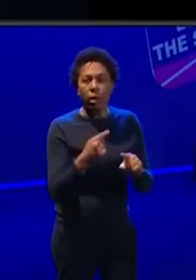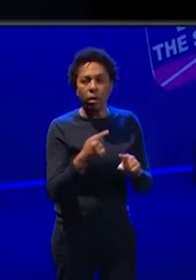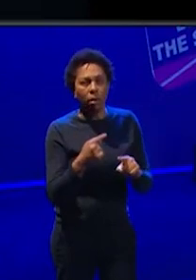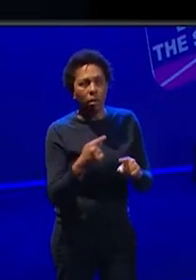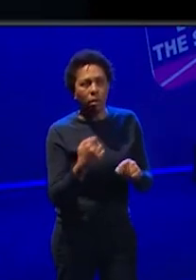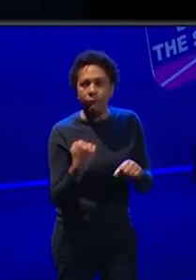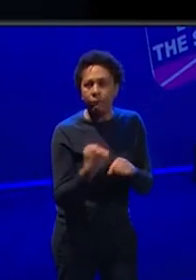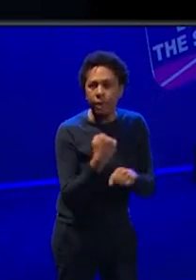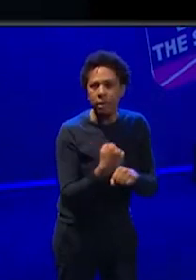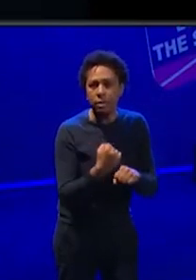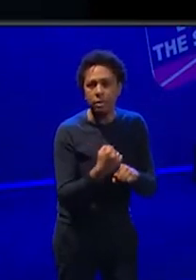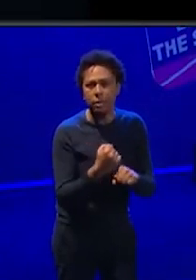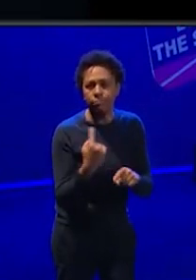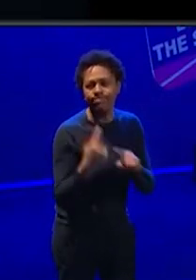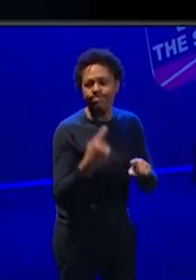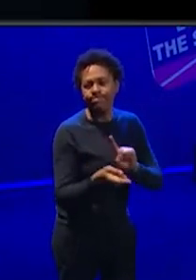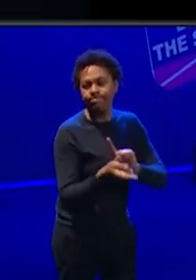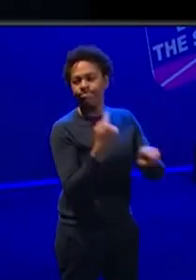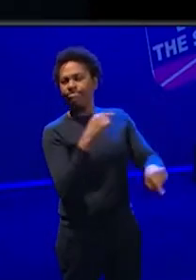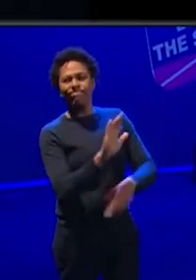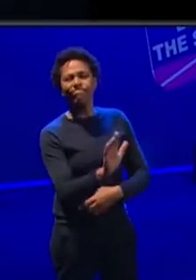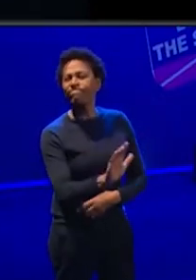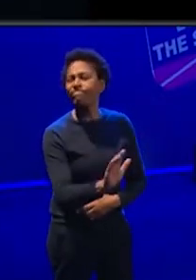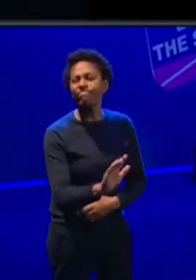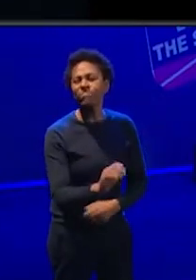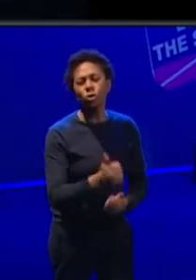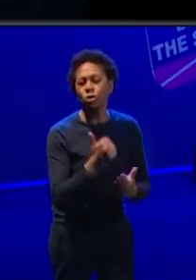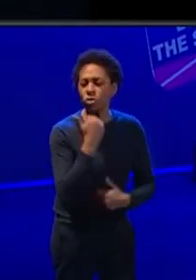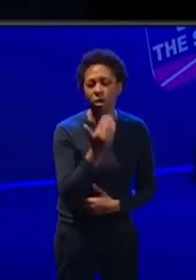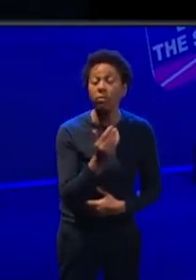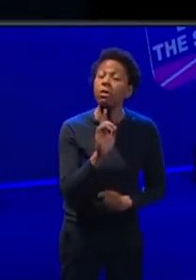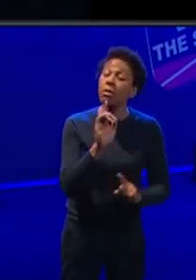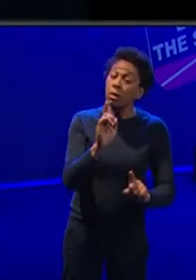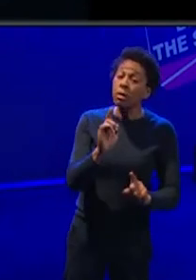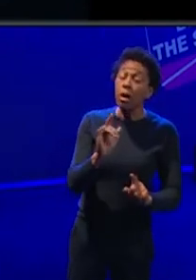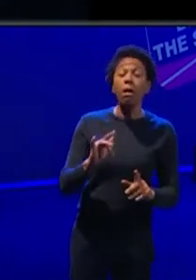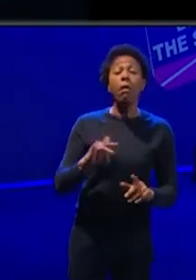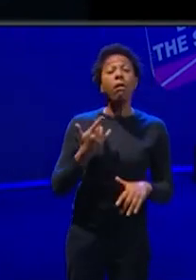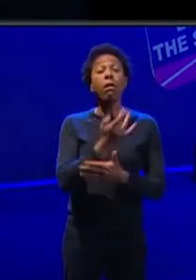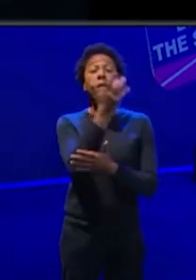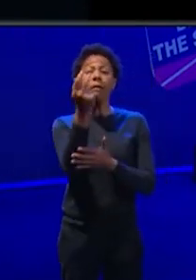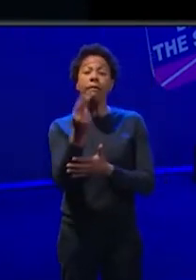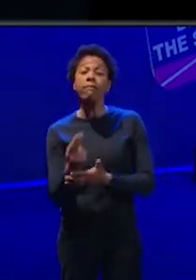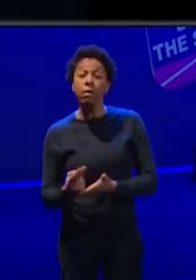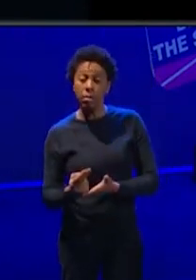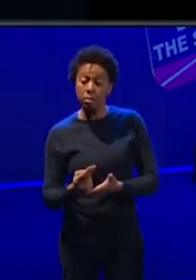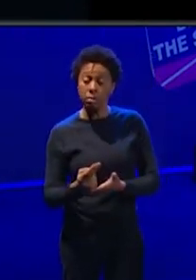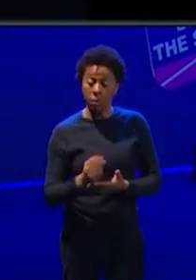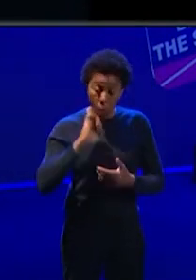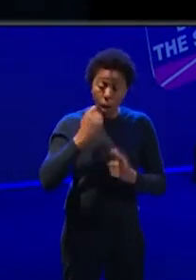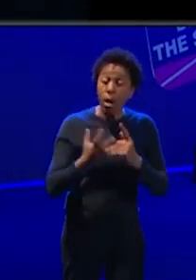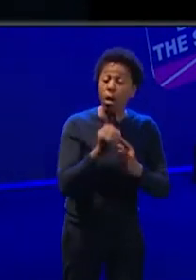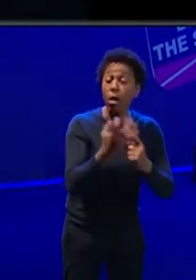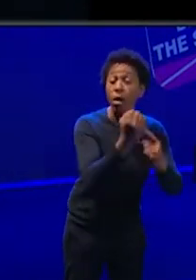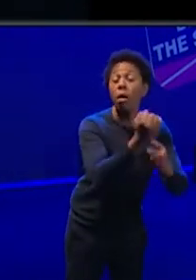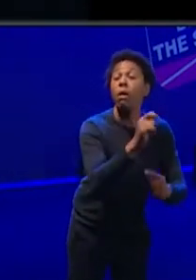the immediate kind of response. But we will get there as live arts, because TV and film are